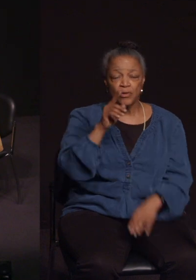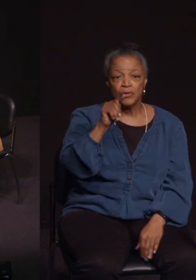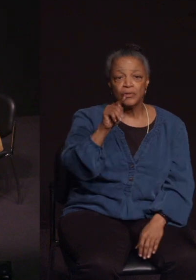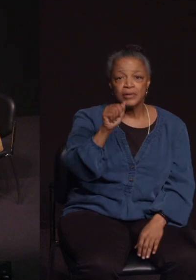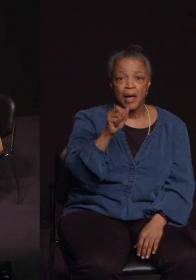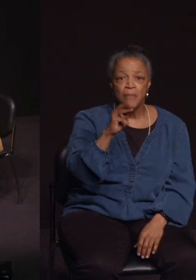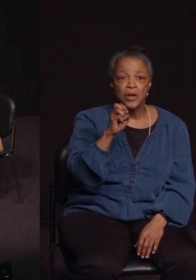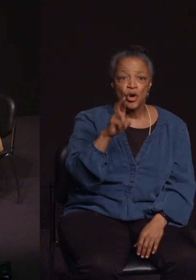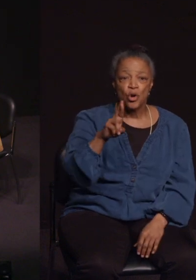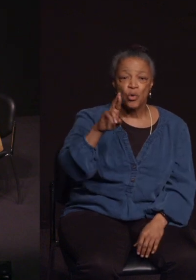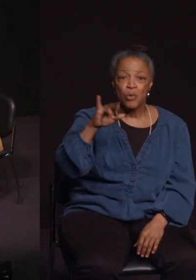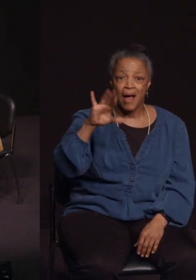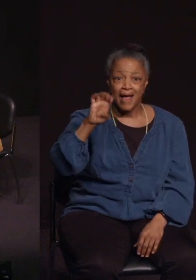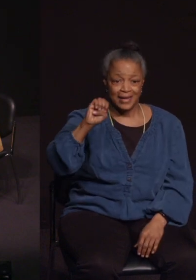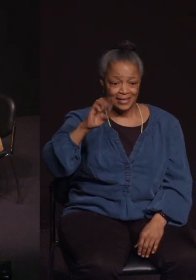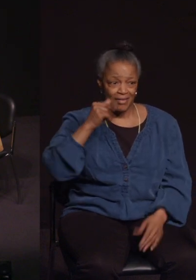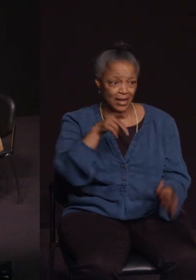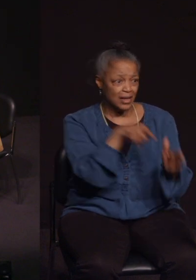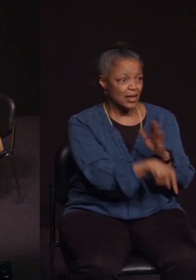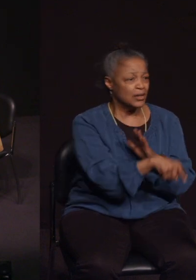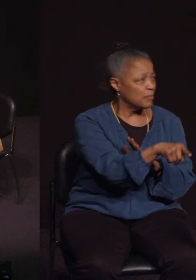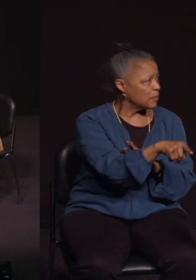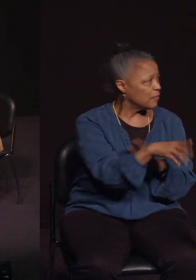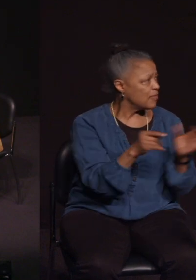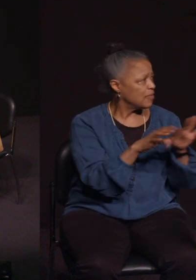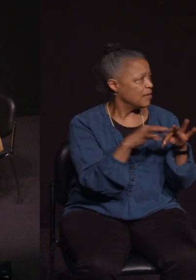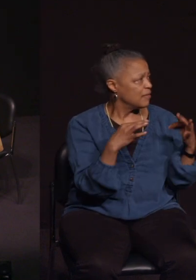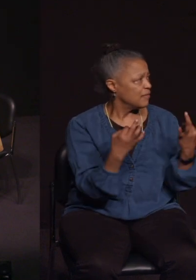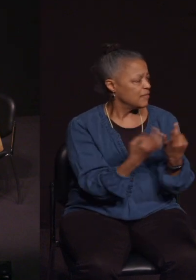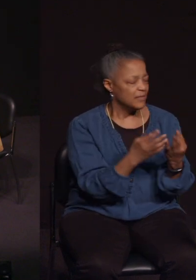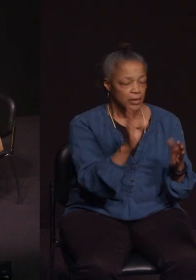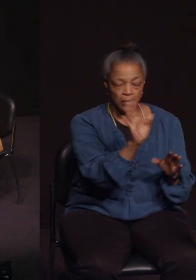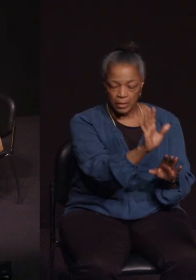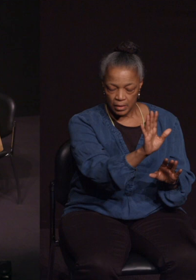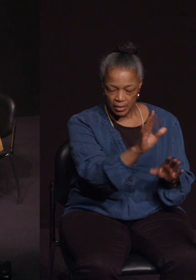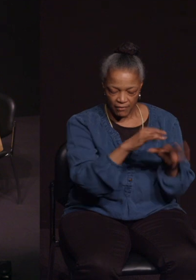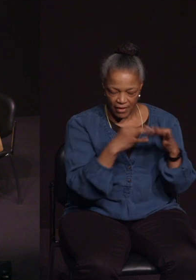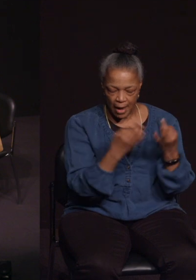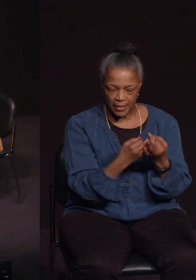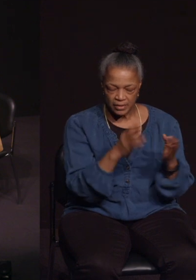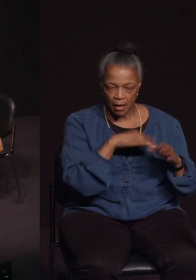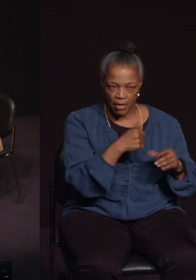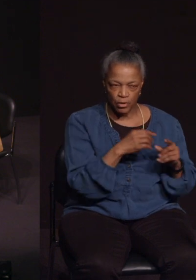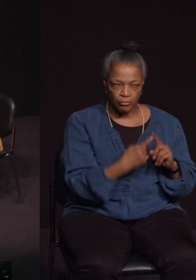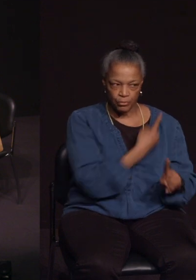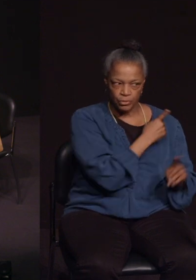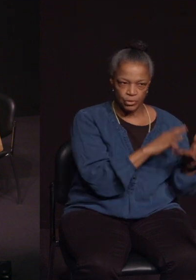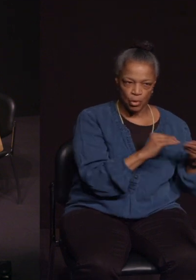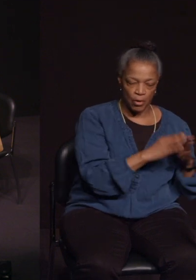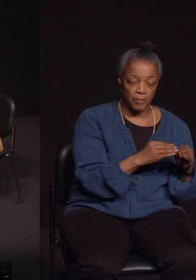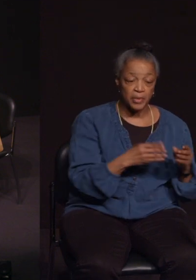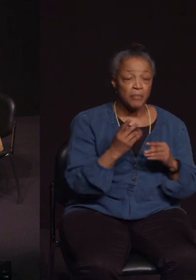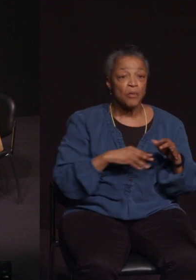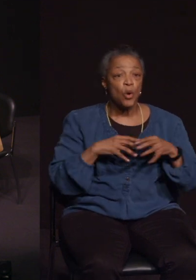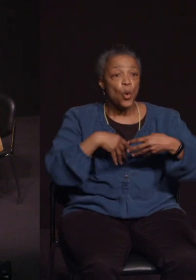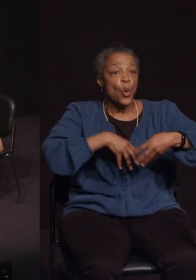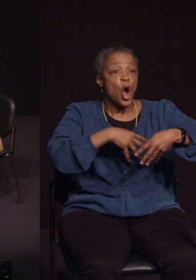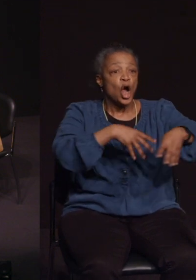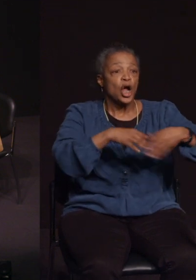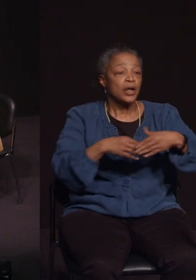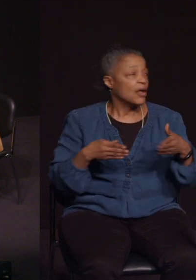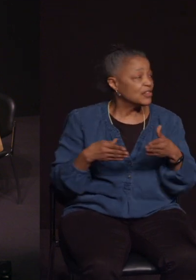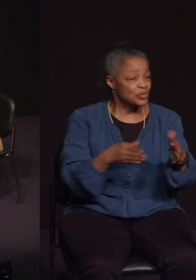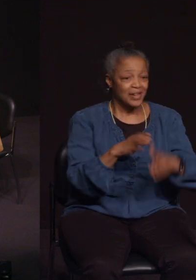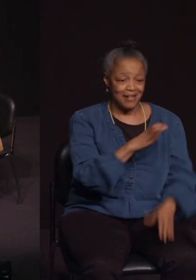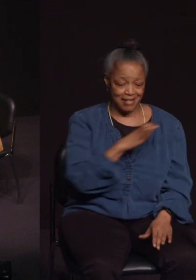and BLM brought all them families out there, but that's another thing. They was walking down the streets in